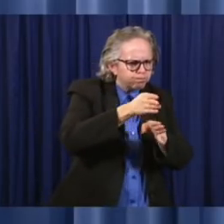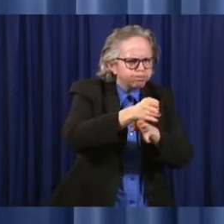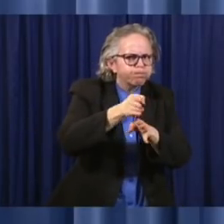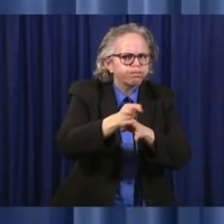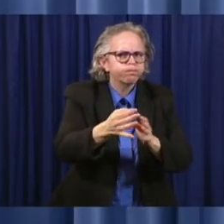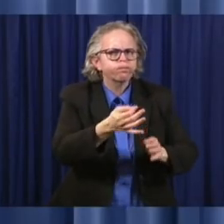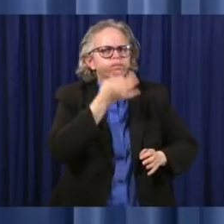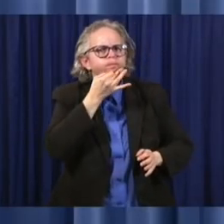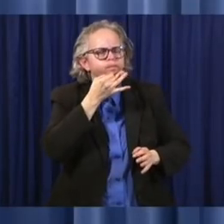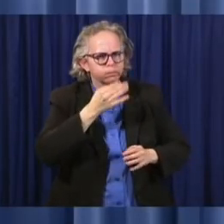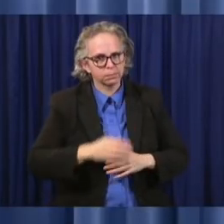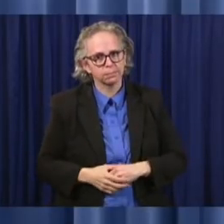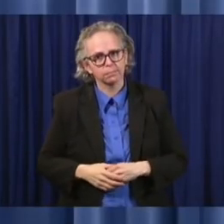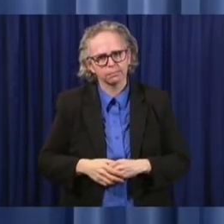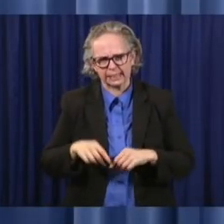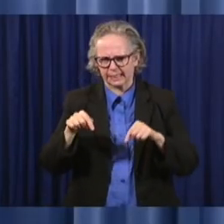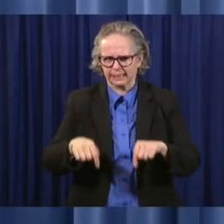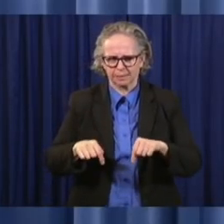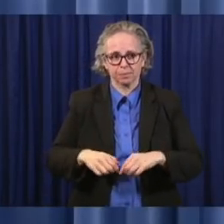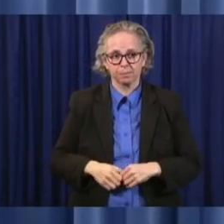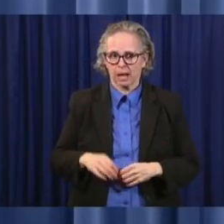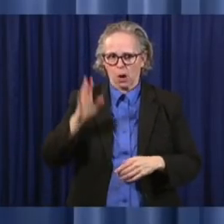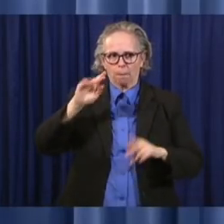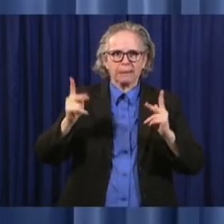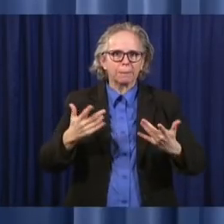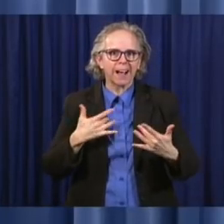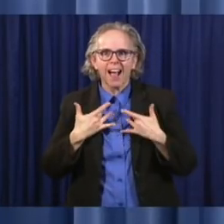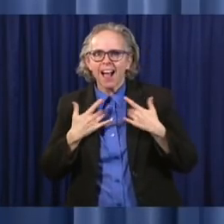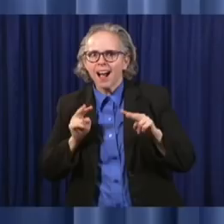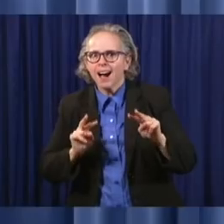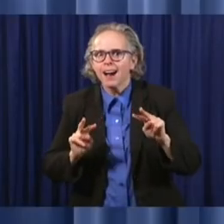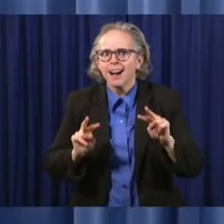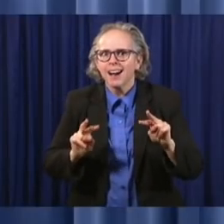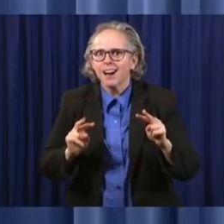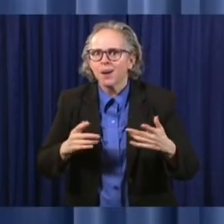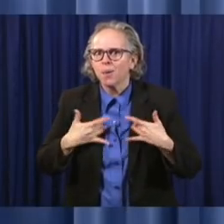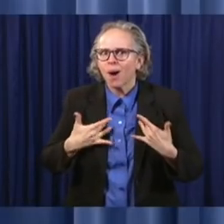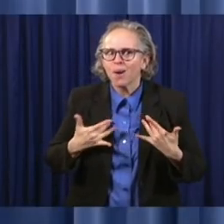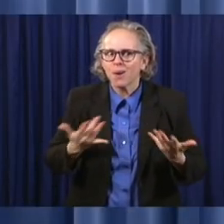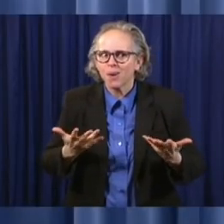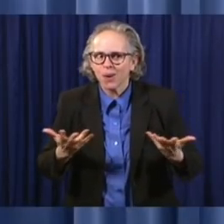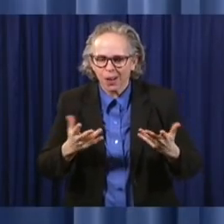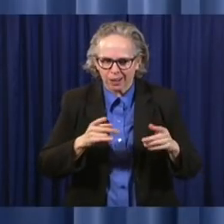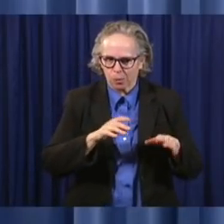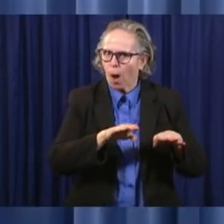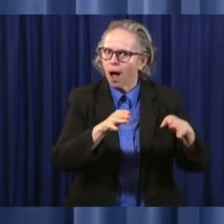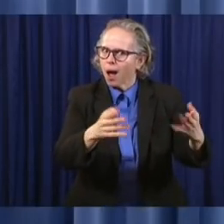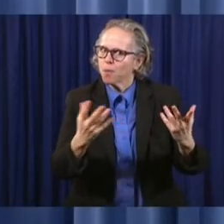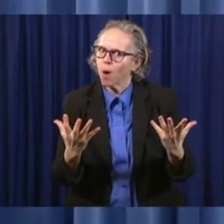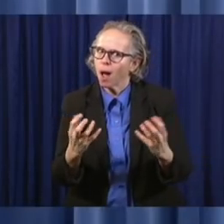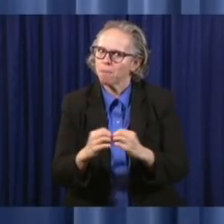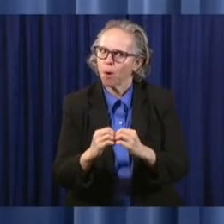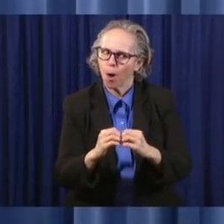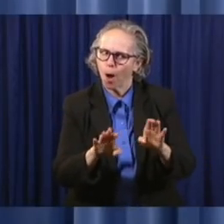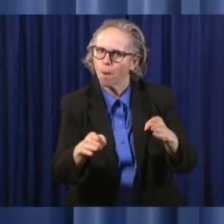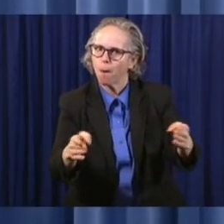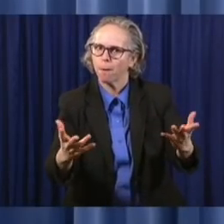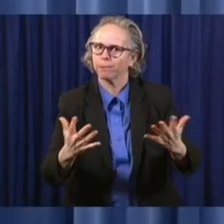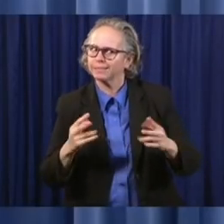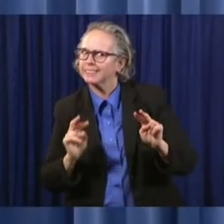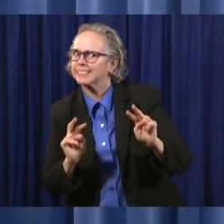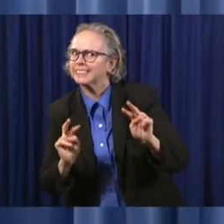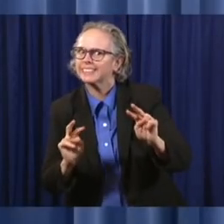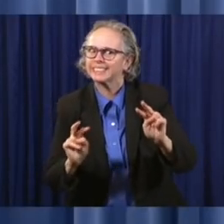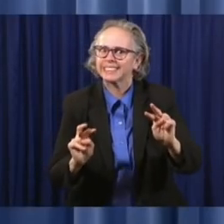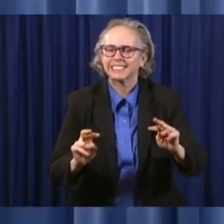very excited and looking forward to this. To kind of recap,